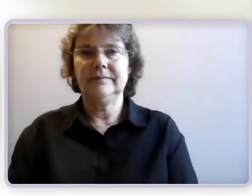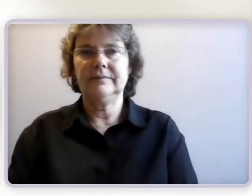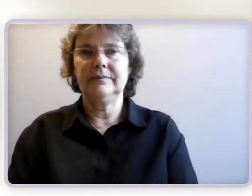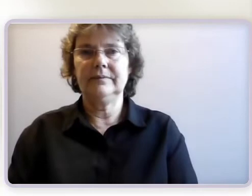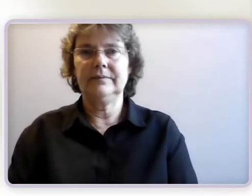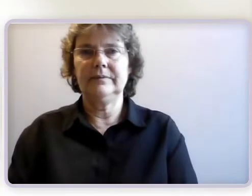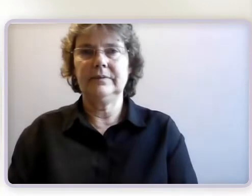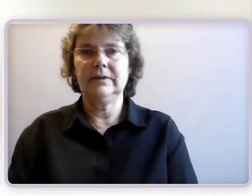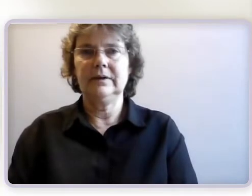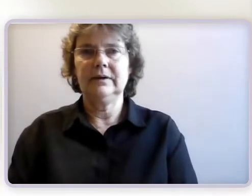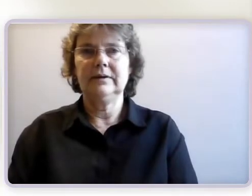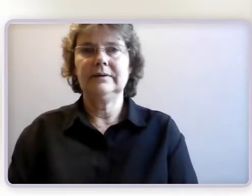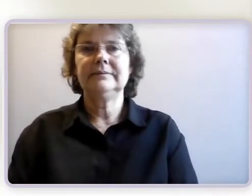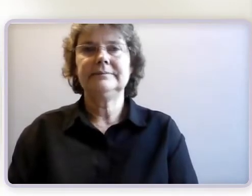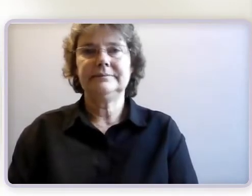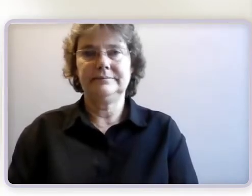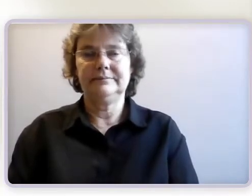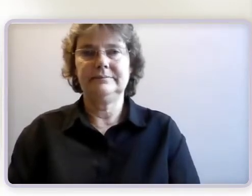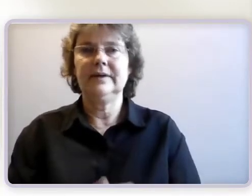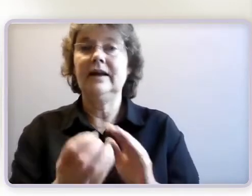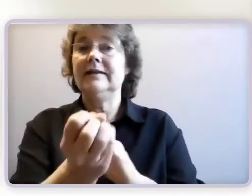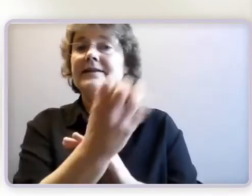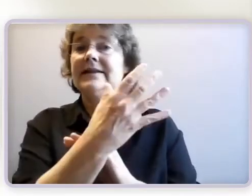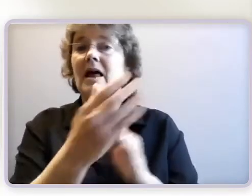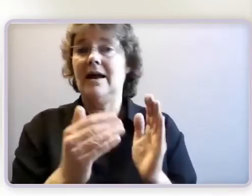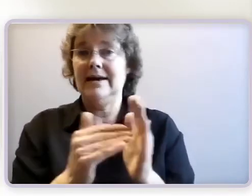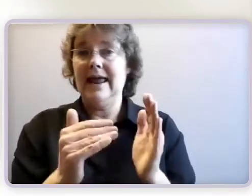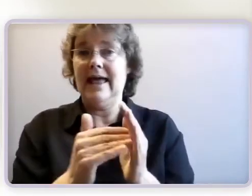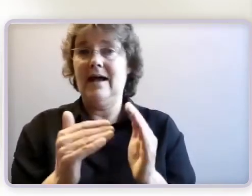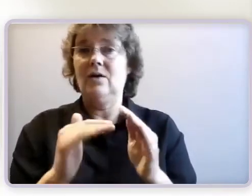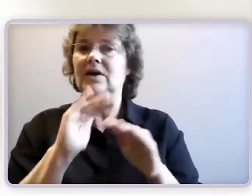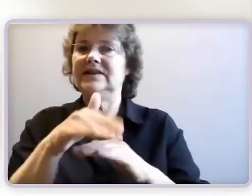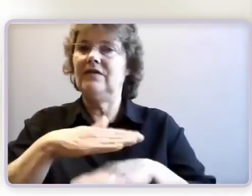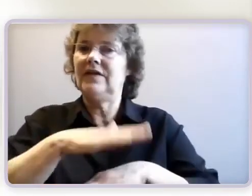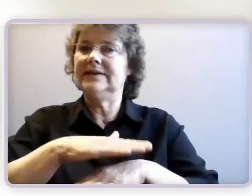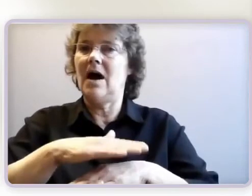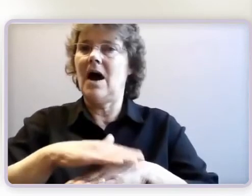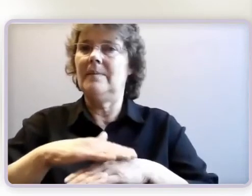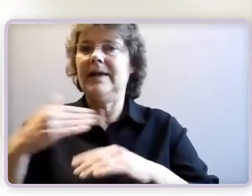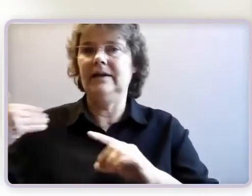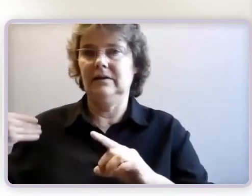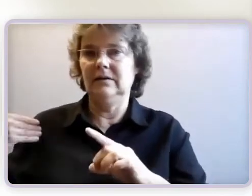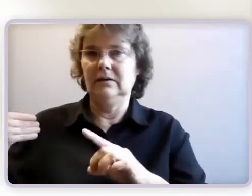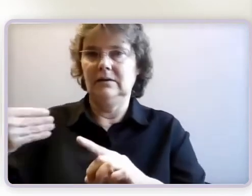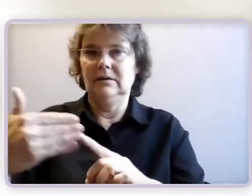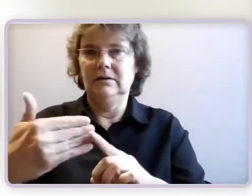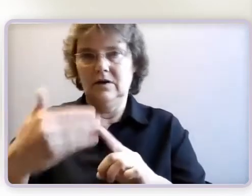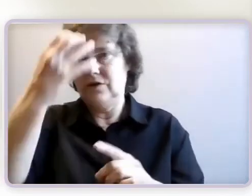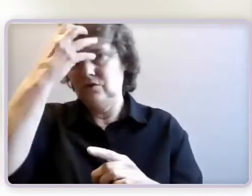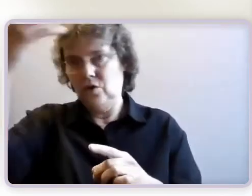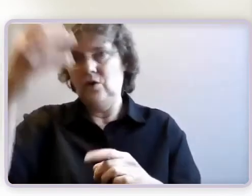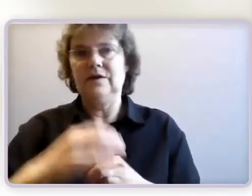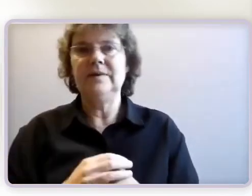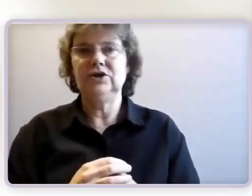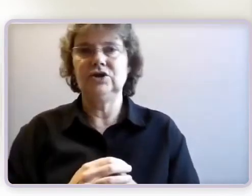The next slide is about the timeline of the Royal Commission that I've mentioned already. It